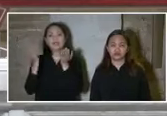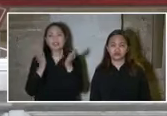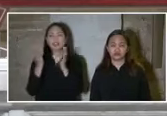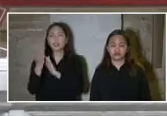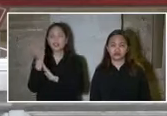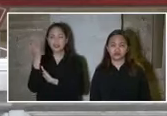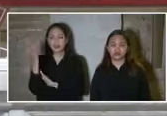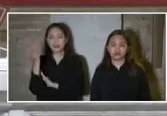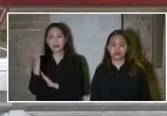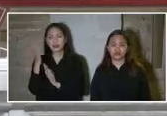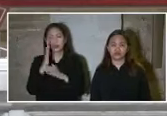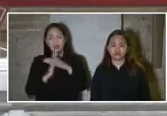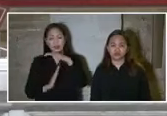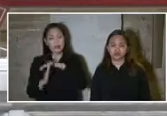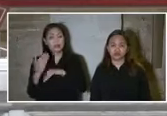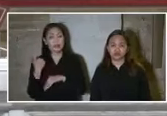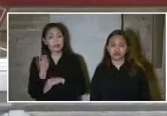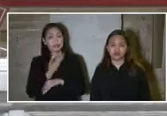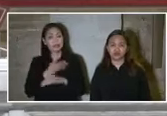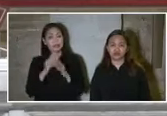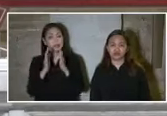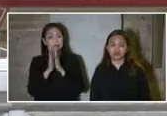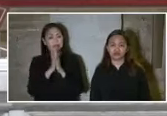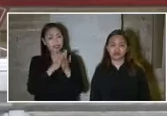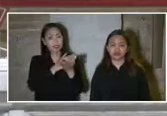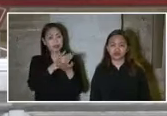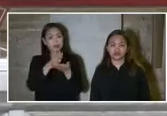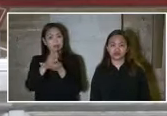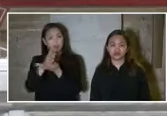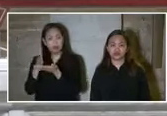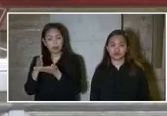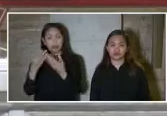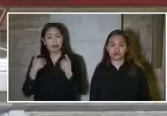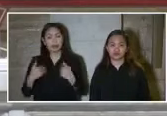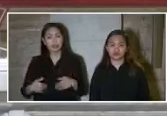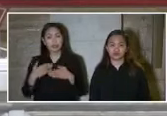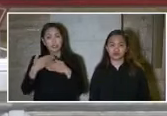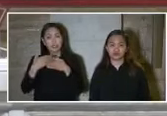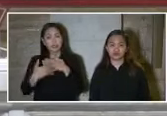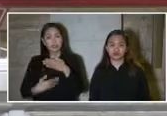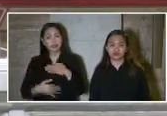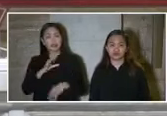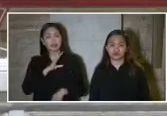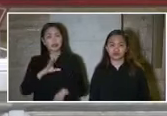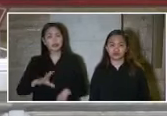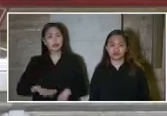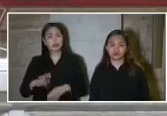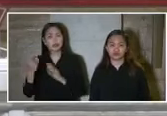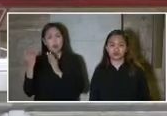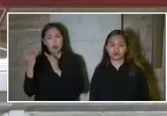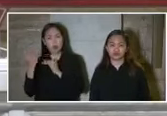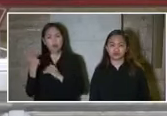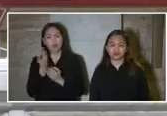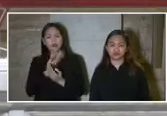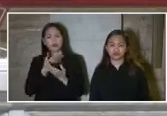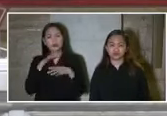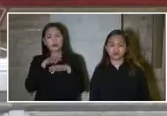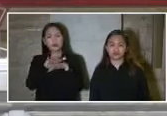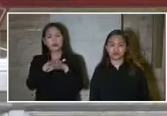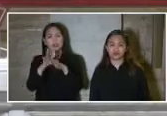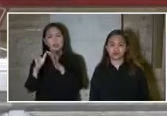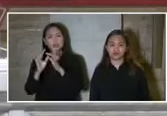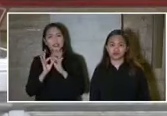you. Humbly we pray that partaking of the body and blood of Christ, we may be gathered into one